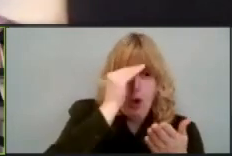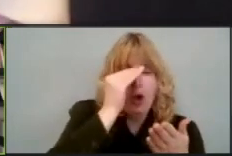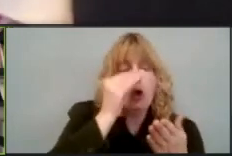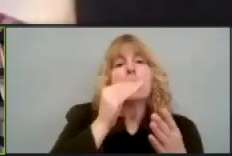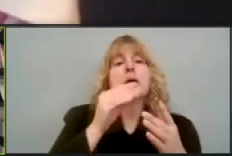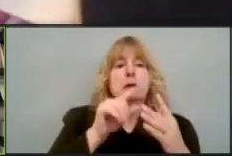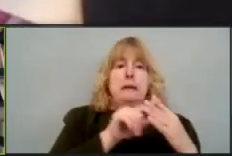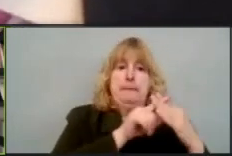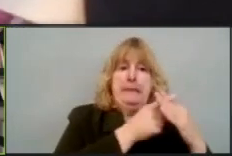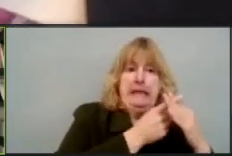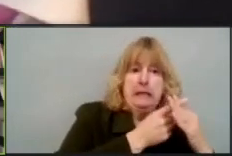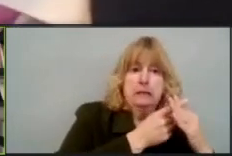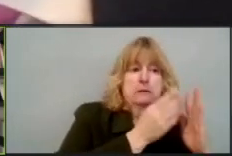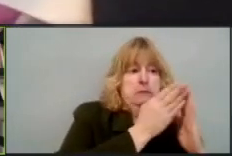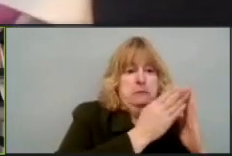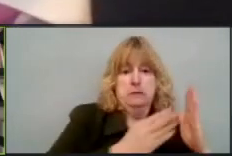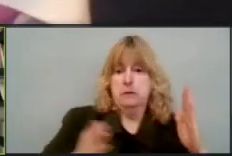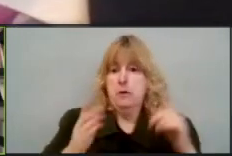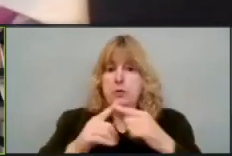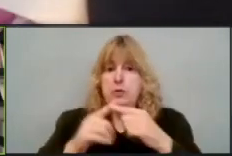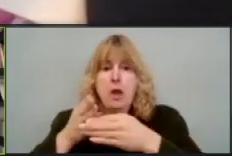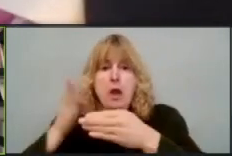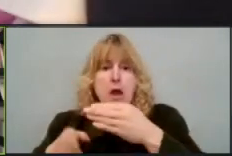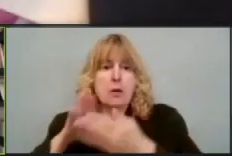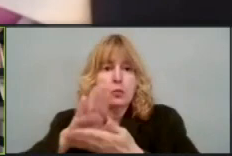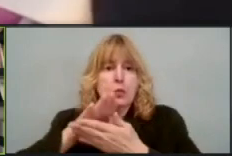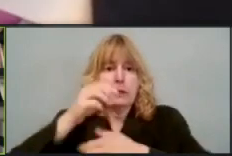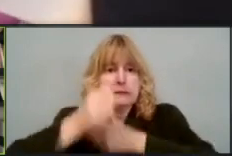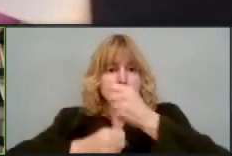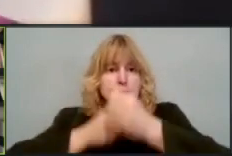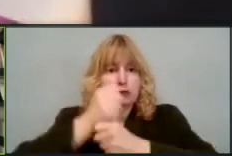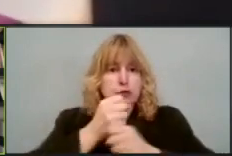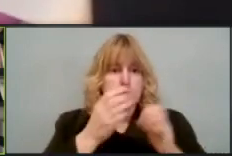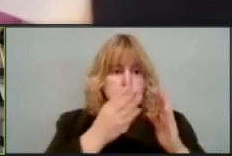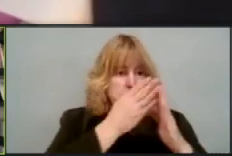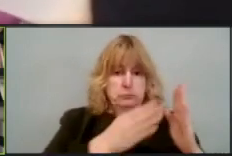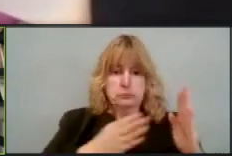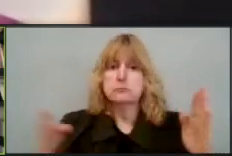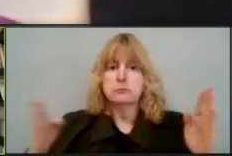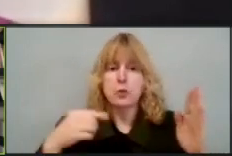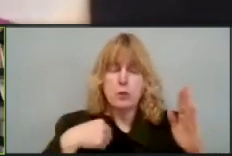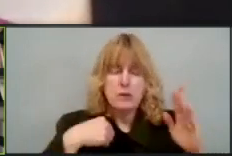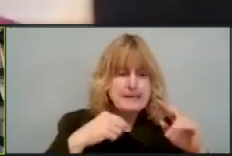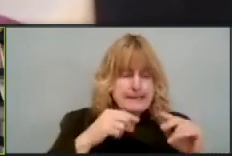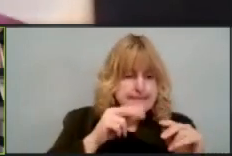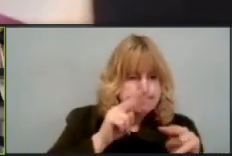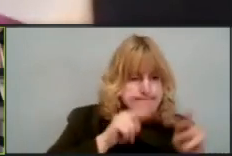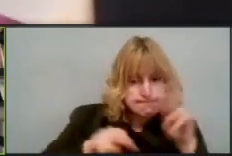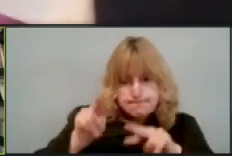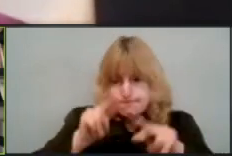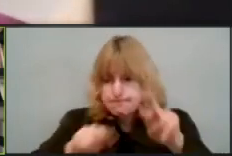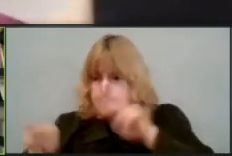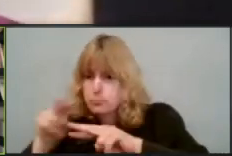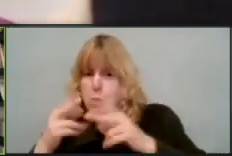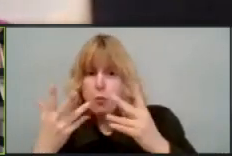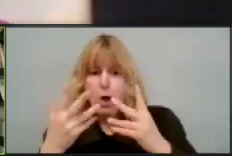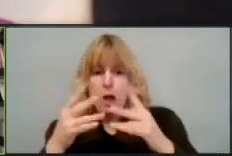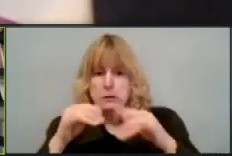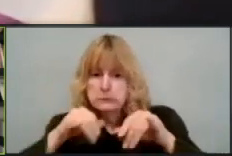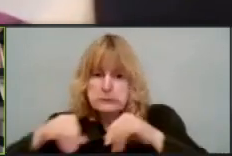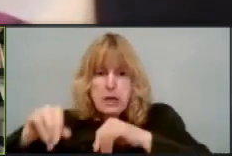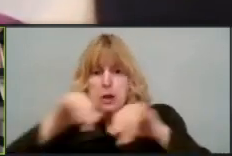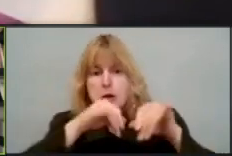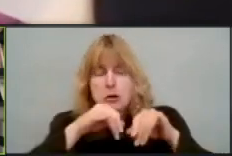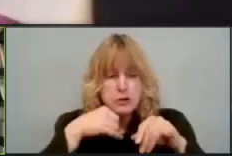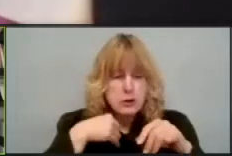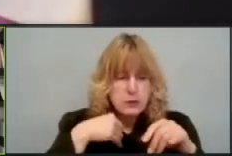we have as a part of our approach, we assess those standards weekly and